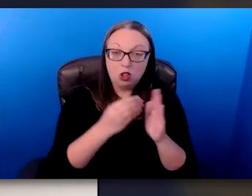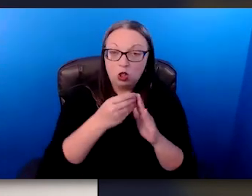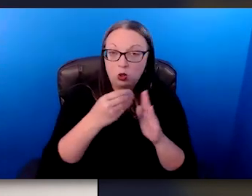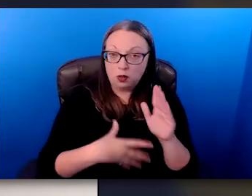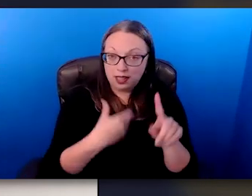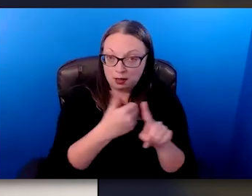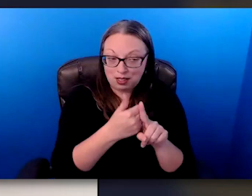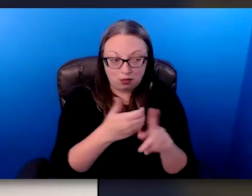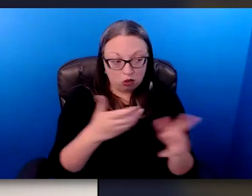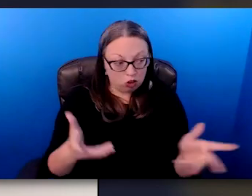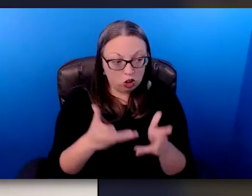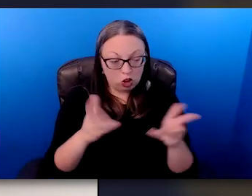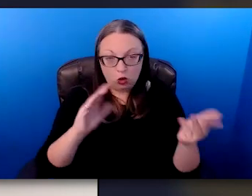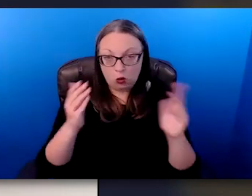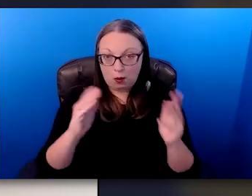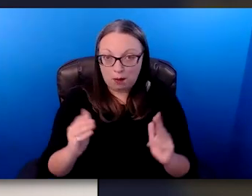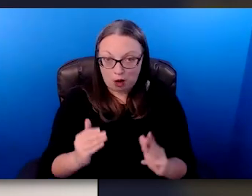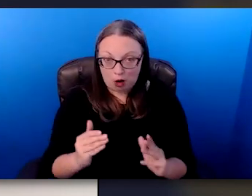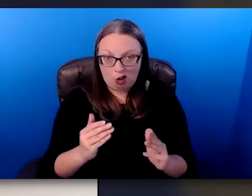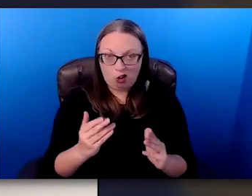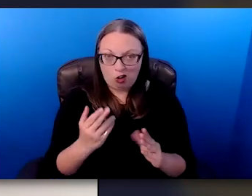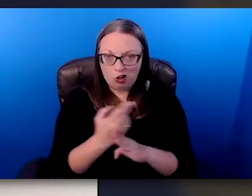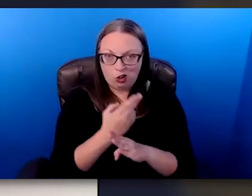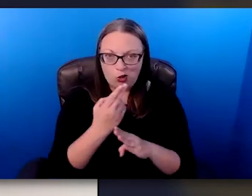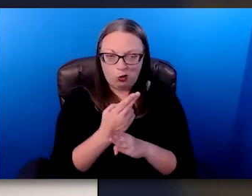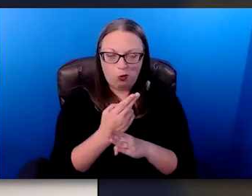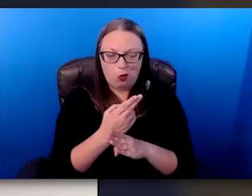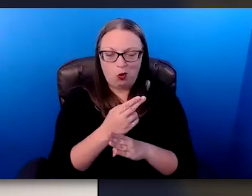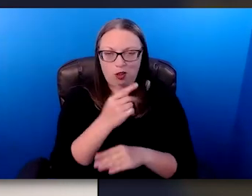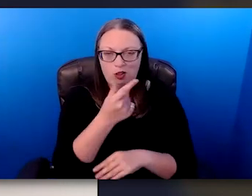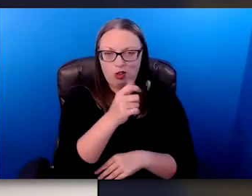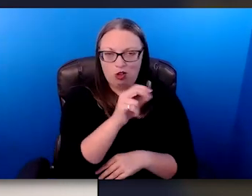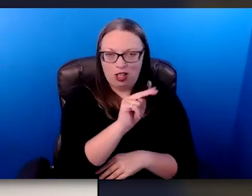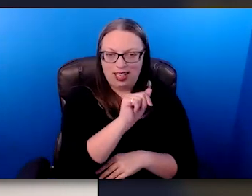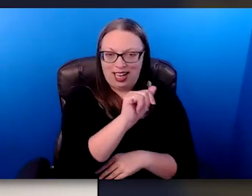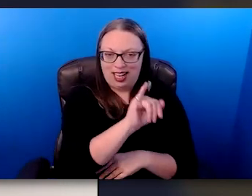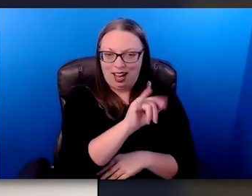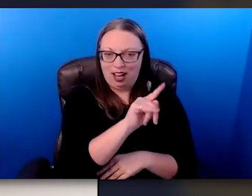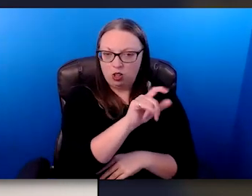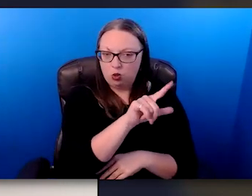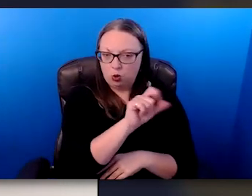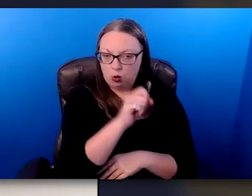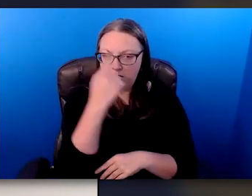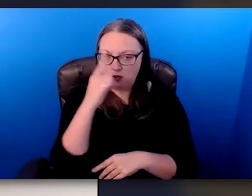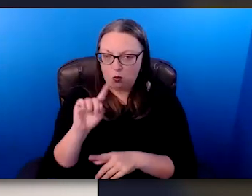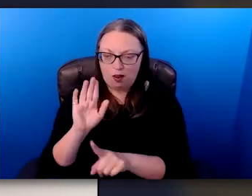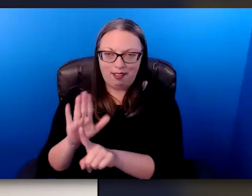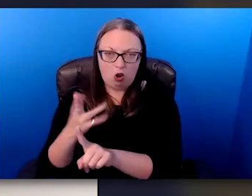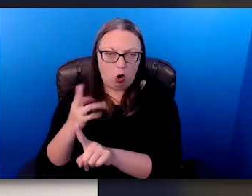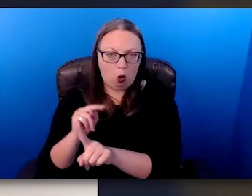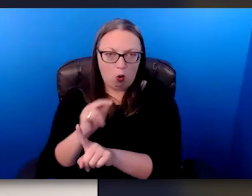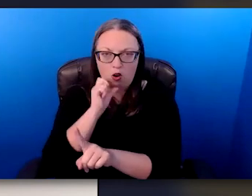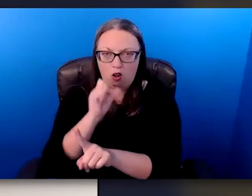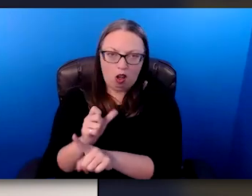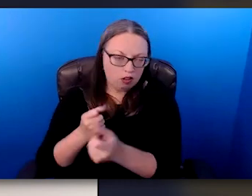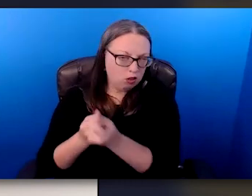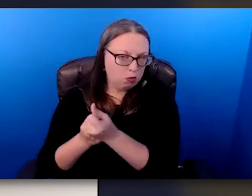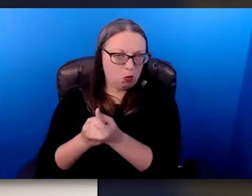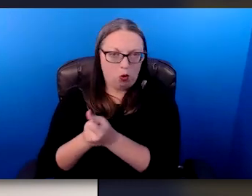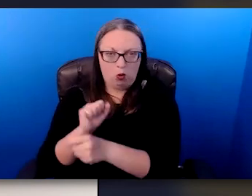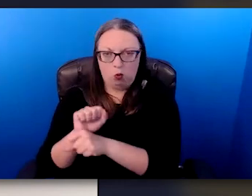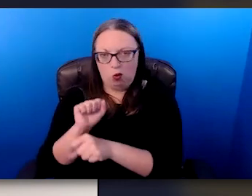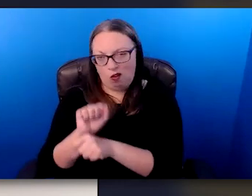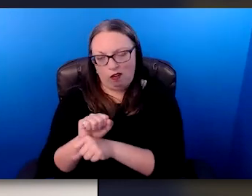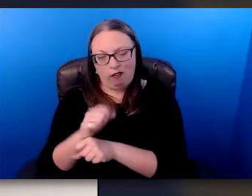of compare the usefulness of Gen AI tools with their own unassisted work for things like annotated bibliographies or reverse outlining or